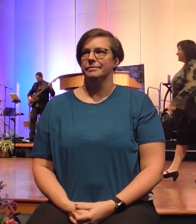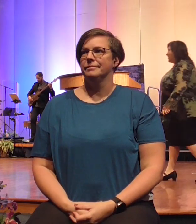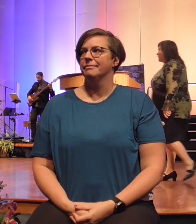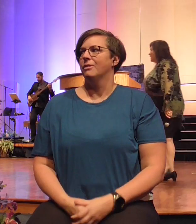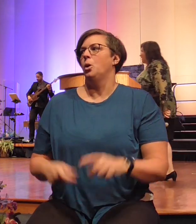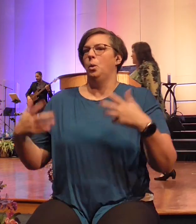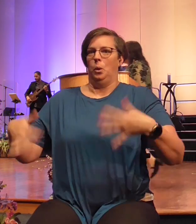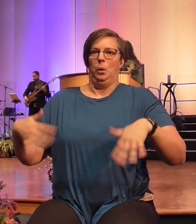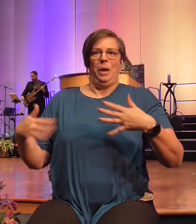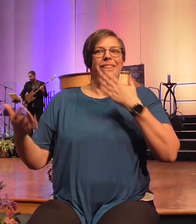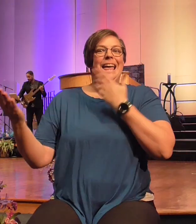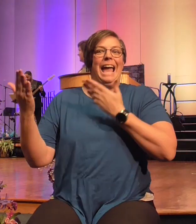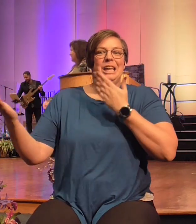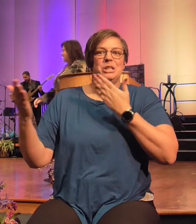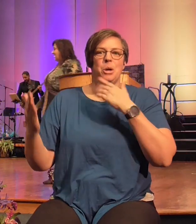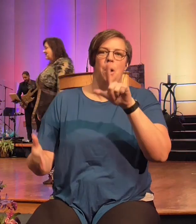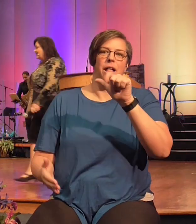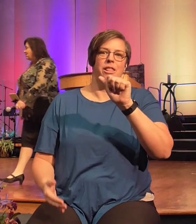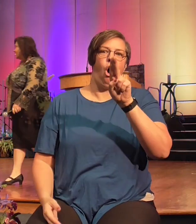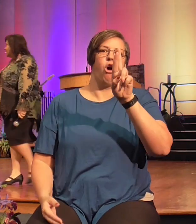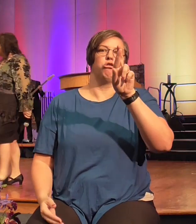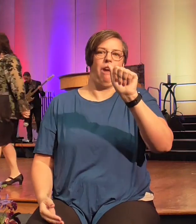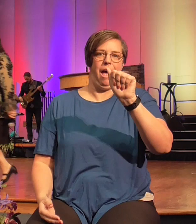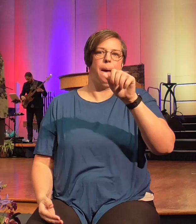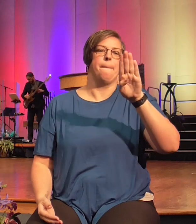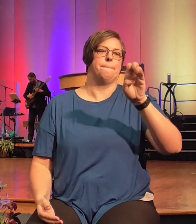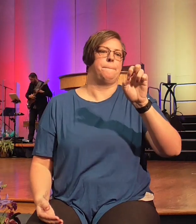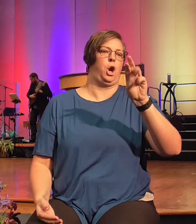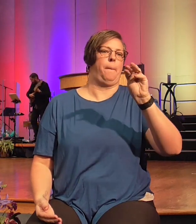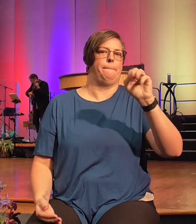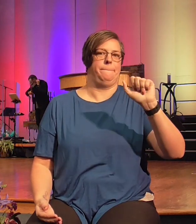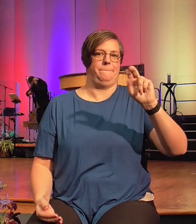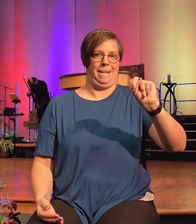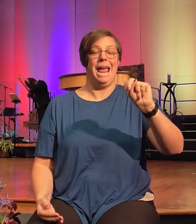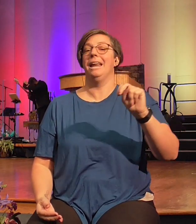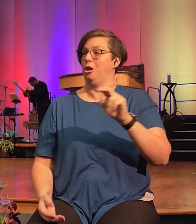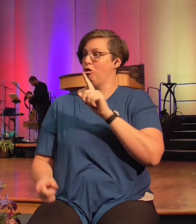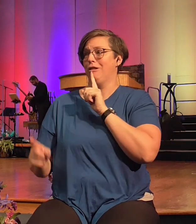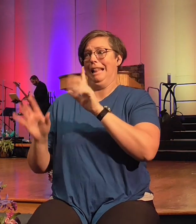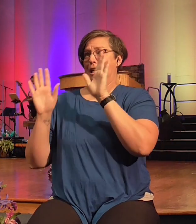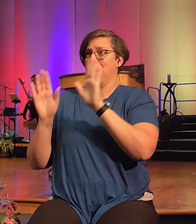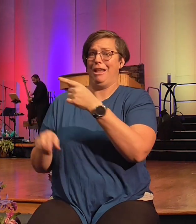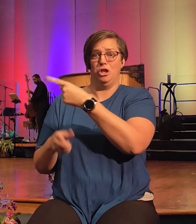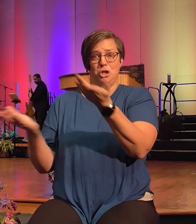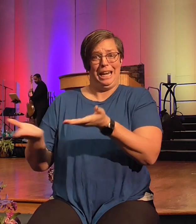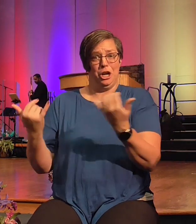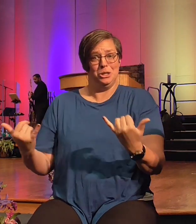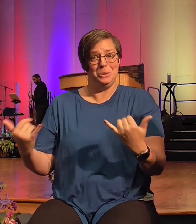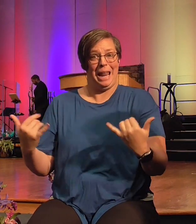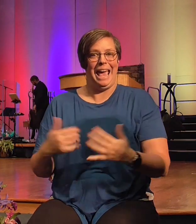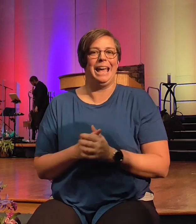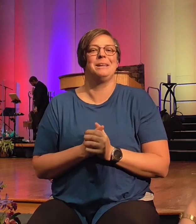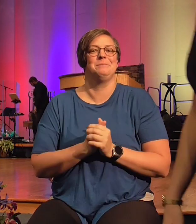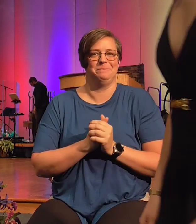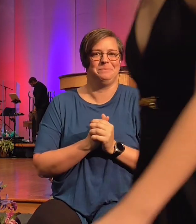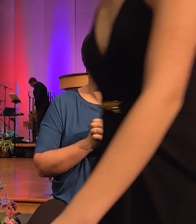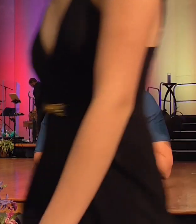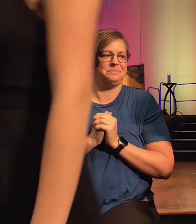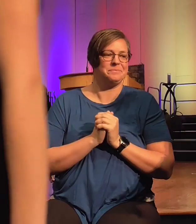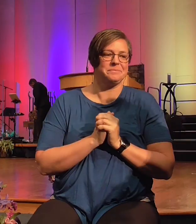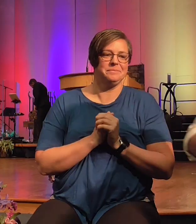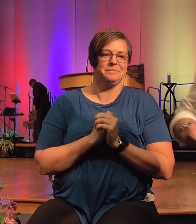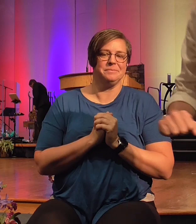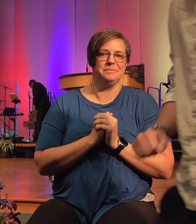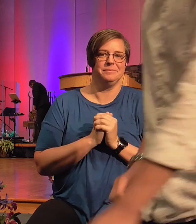Thank you, Laura Berman. God is so good to letting us having you here today. I'm so glad about that. Yeah, thank